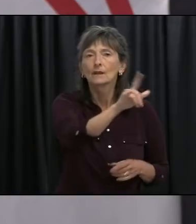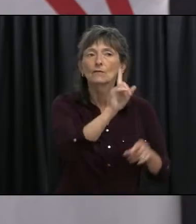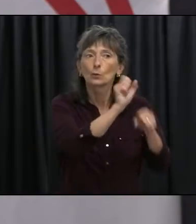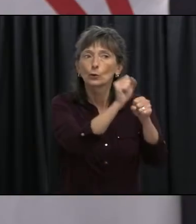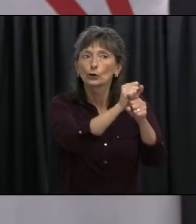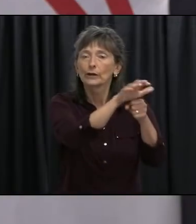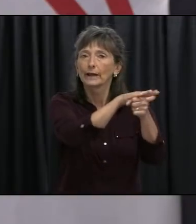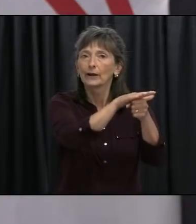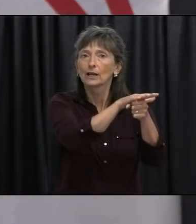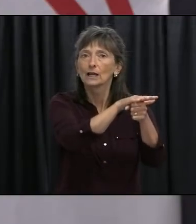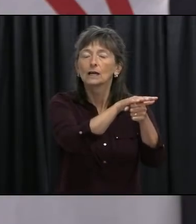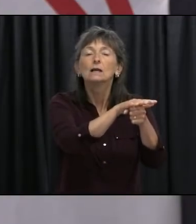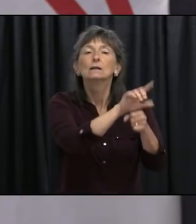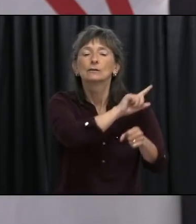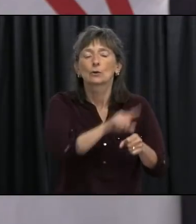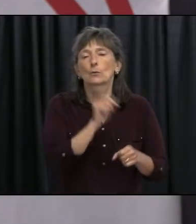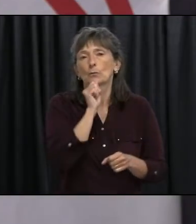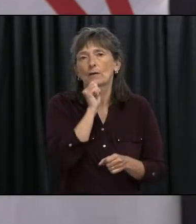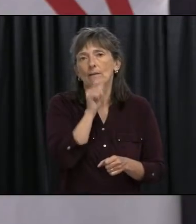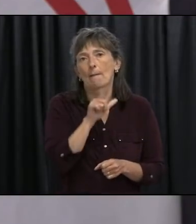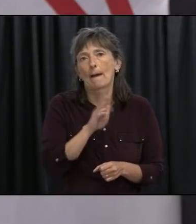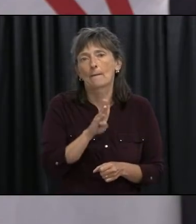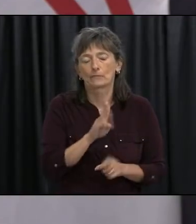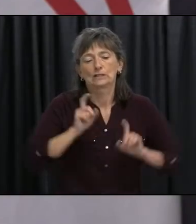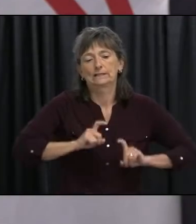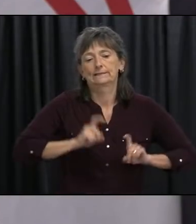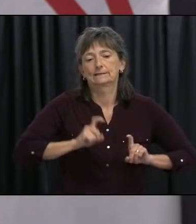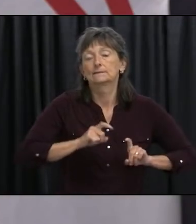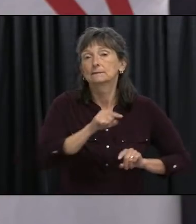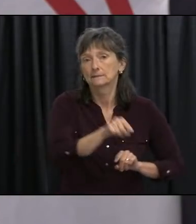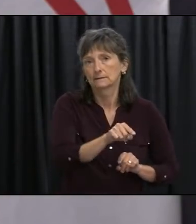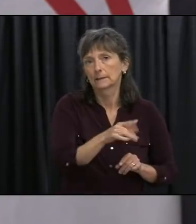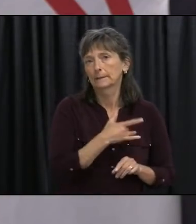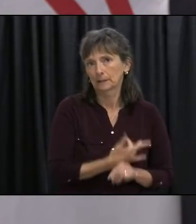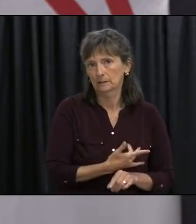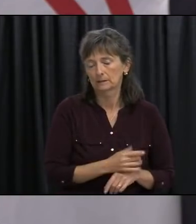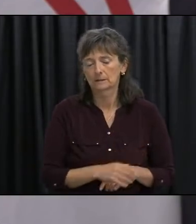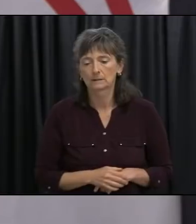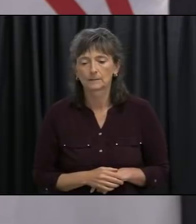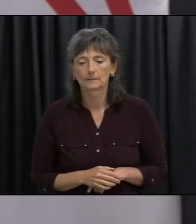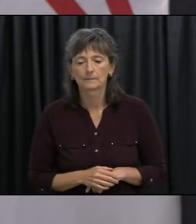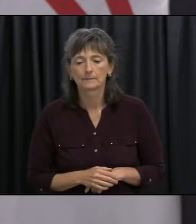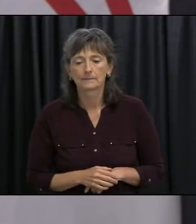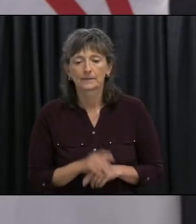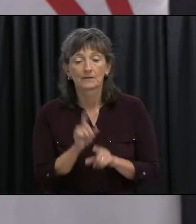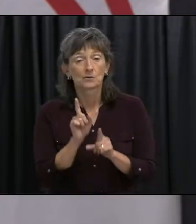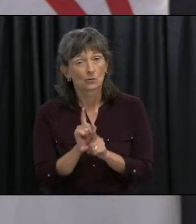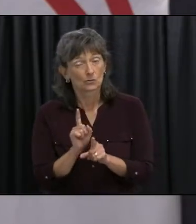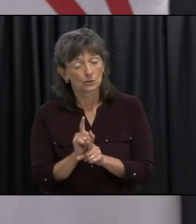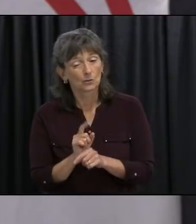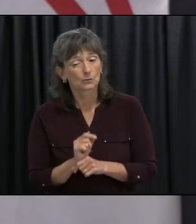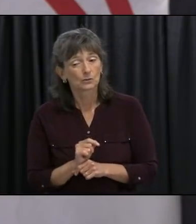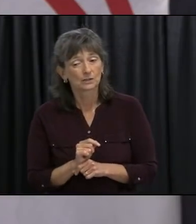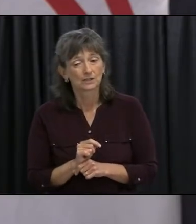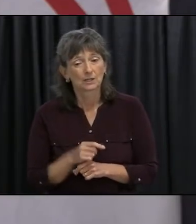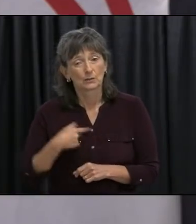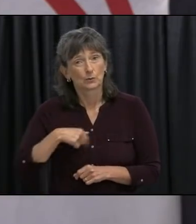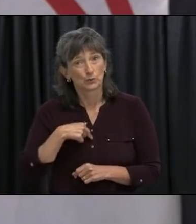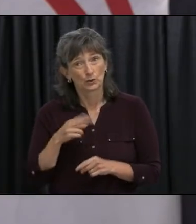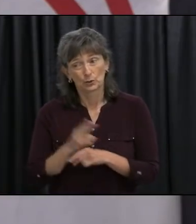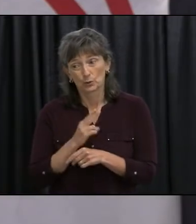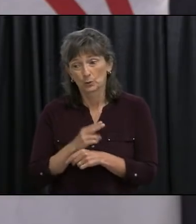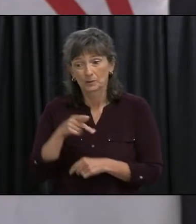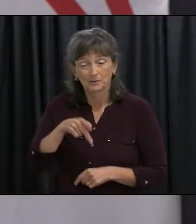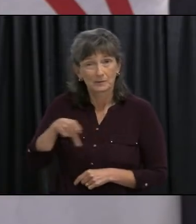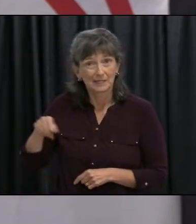and so people can use that opportunity. The other thing that's important here is where we are with our own use of